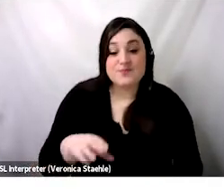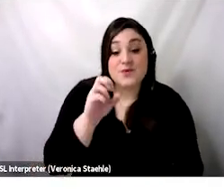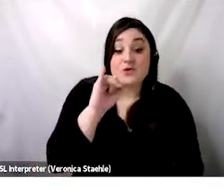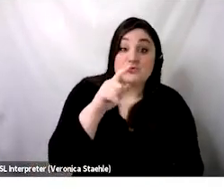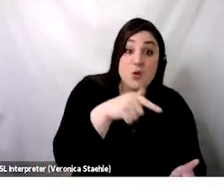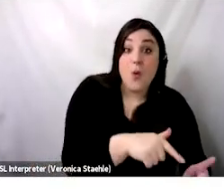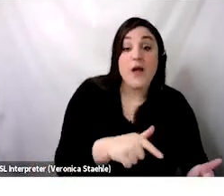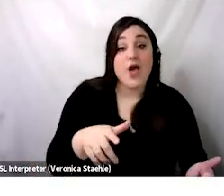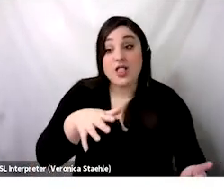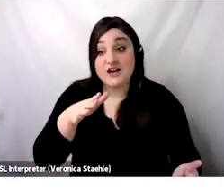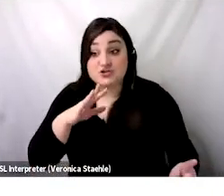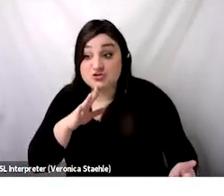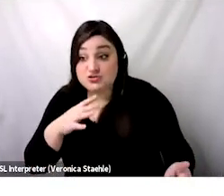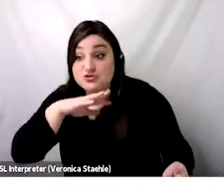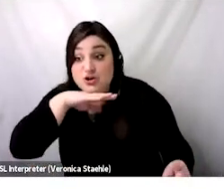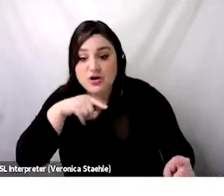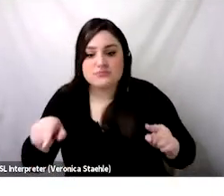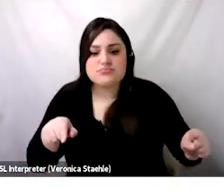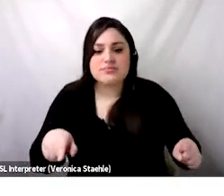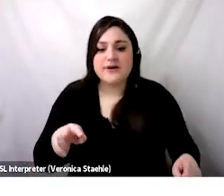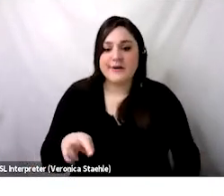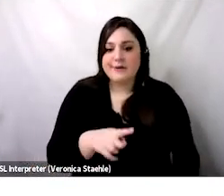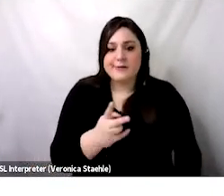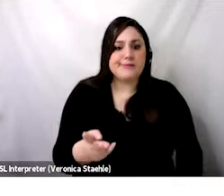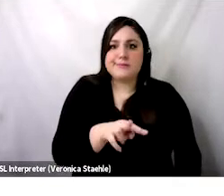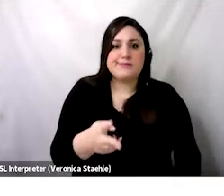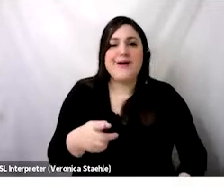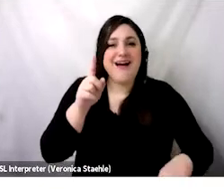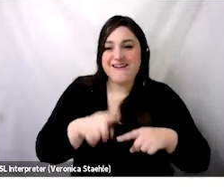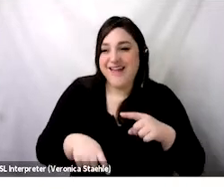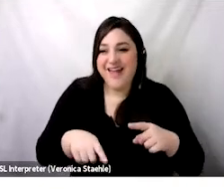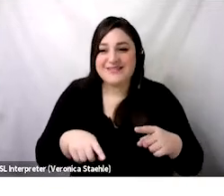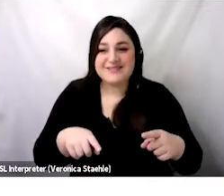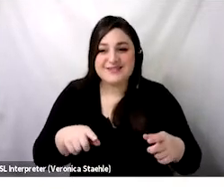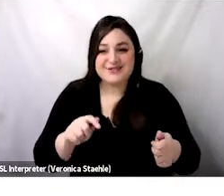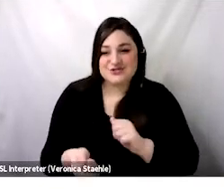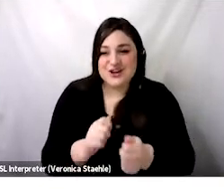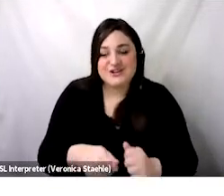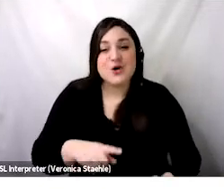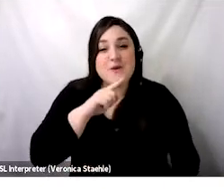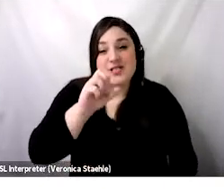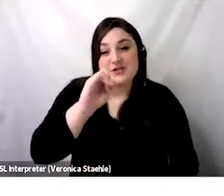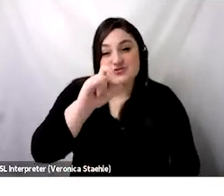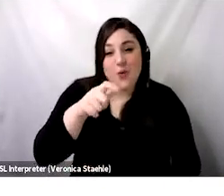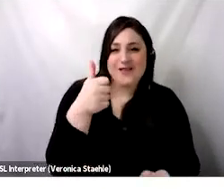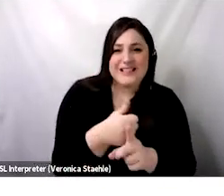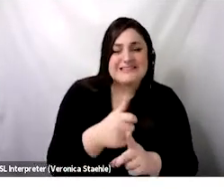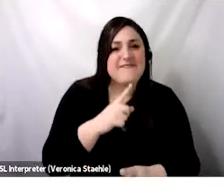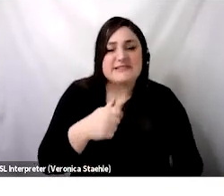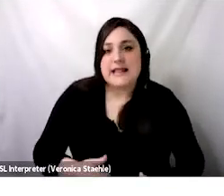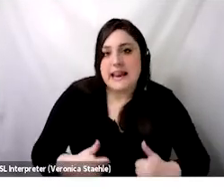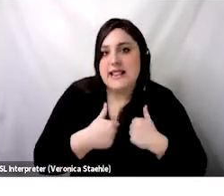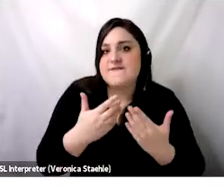two, because soil is alive. It's full of earthworms